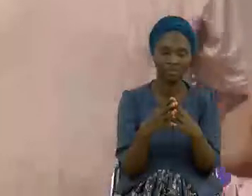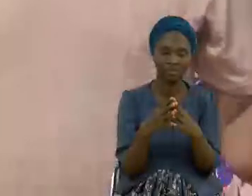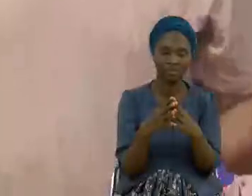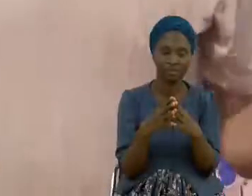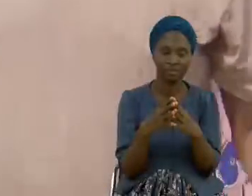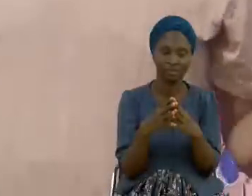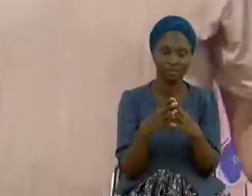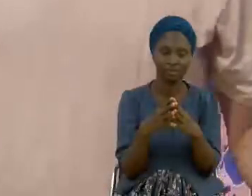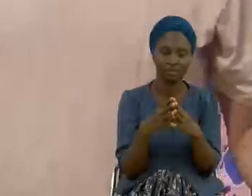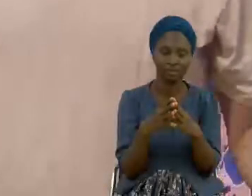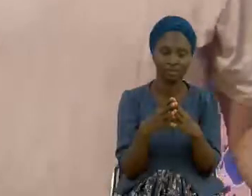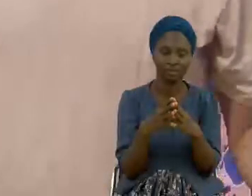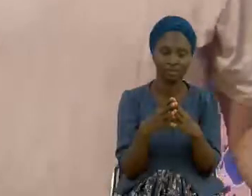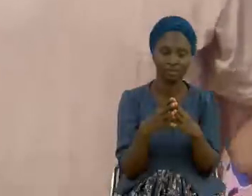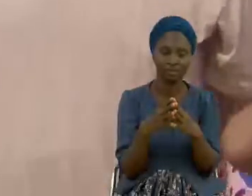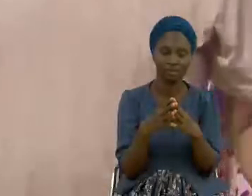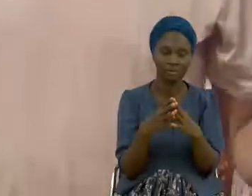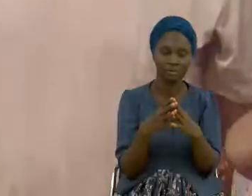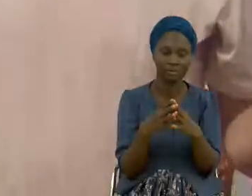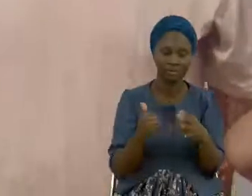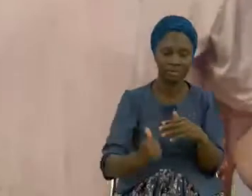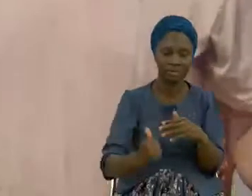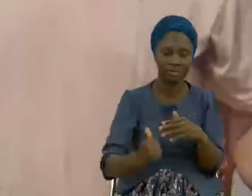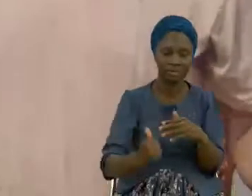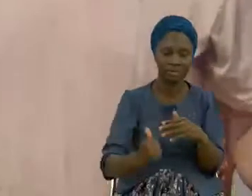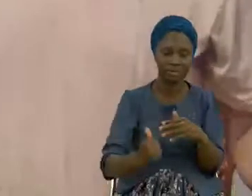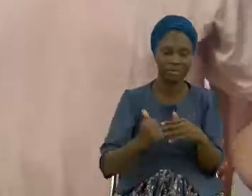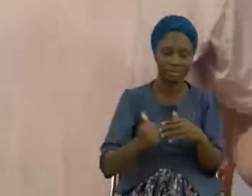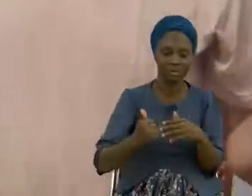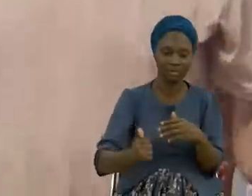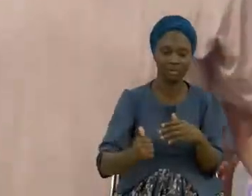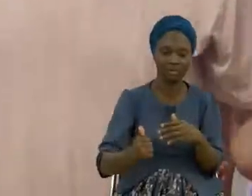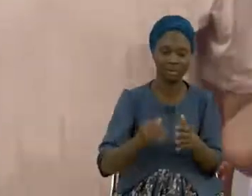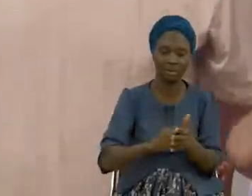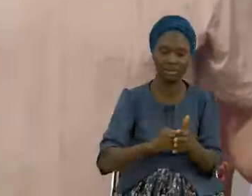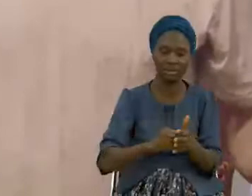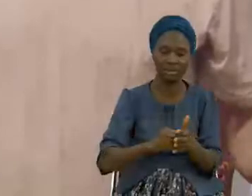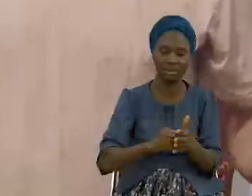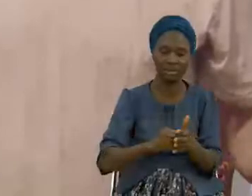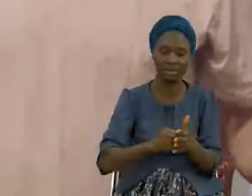cell takes away from you what you have gained